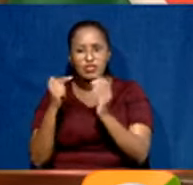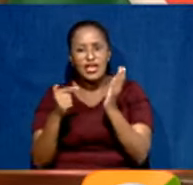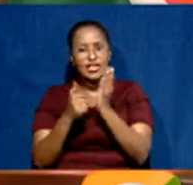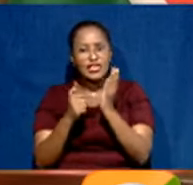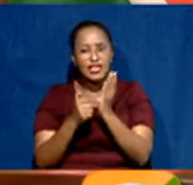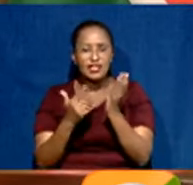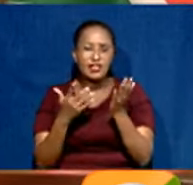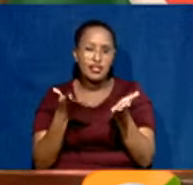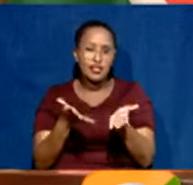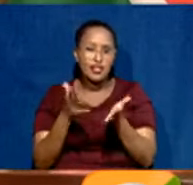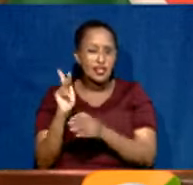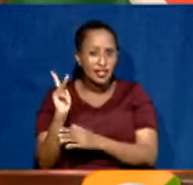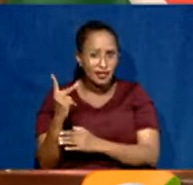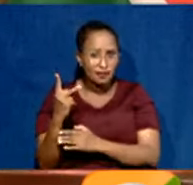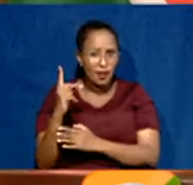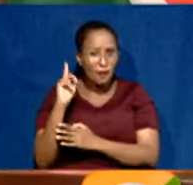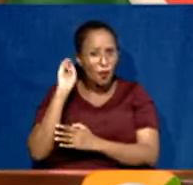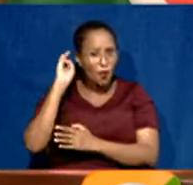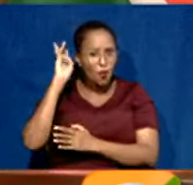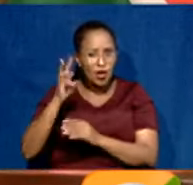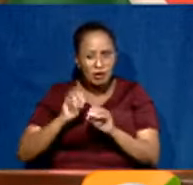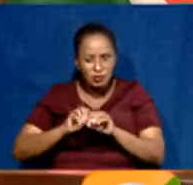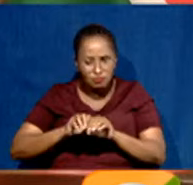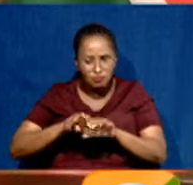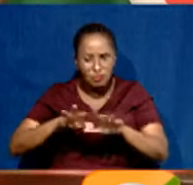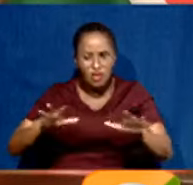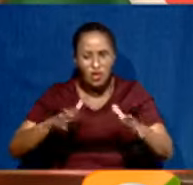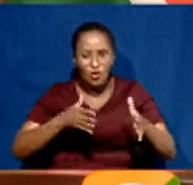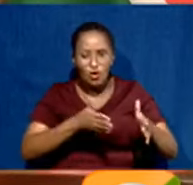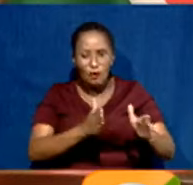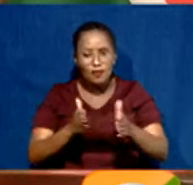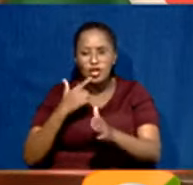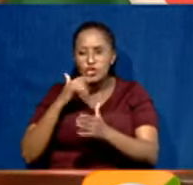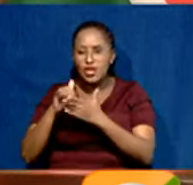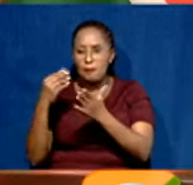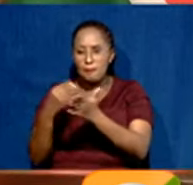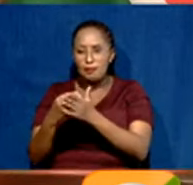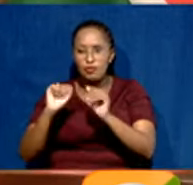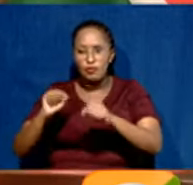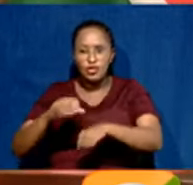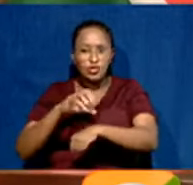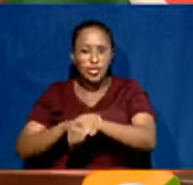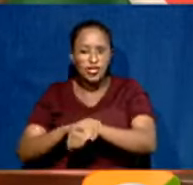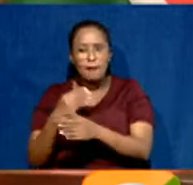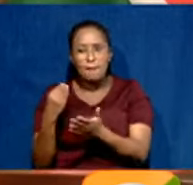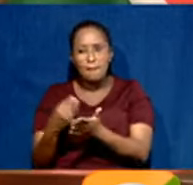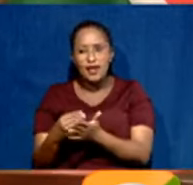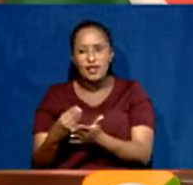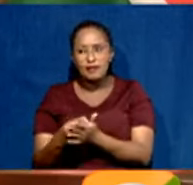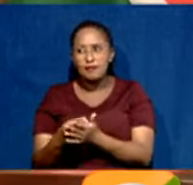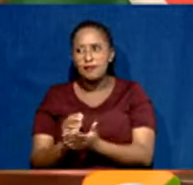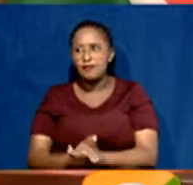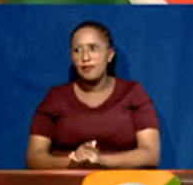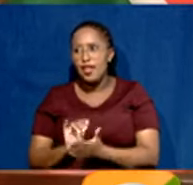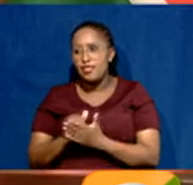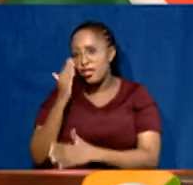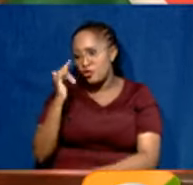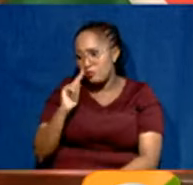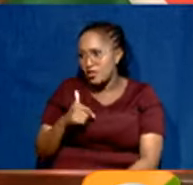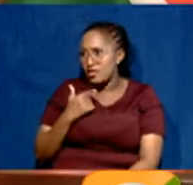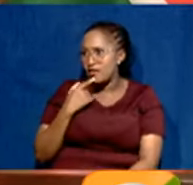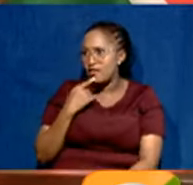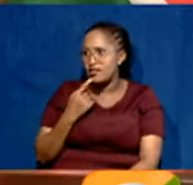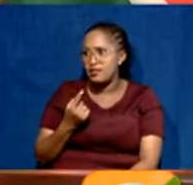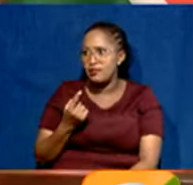it. We are going to spread opportunities so that people can put money in their pockets. So that's why I'm saying